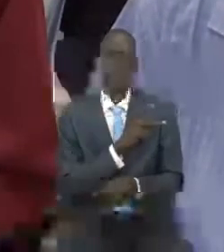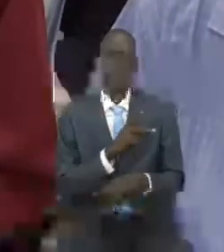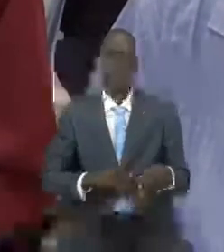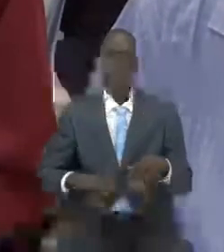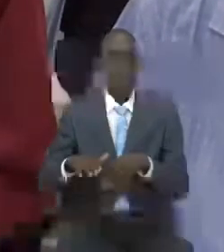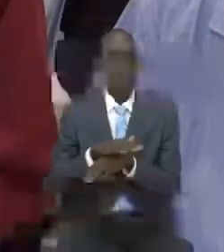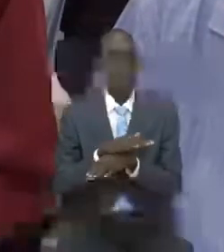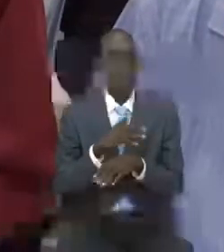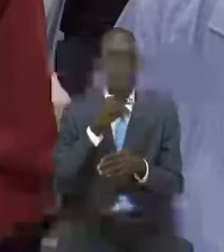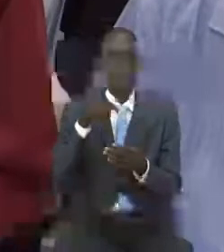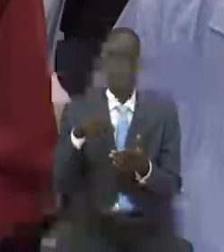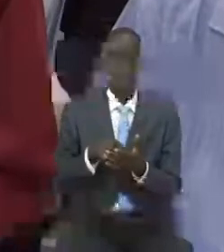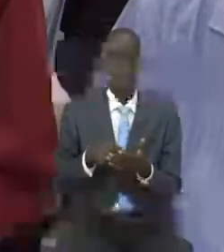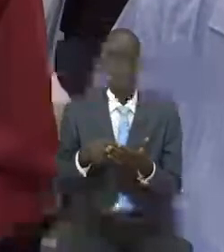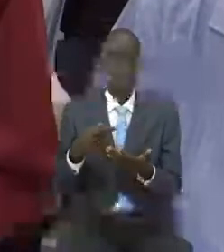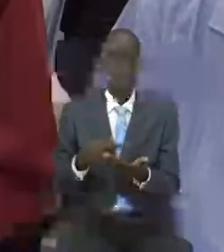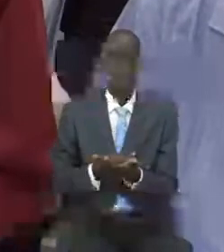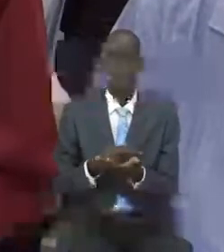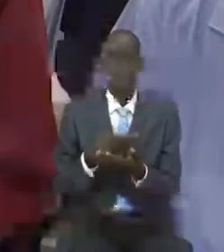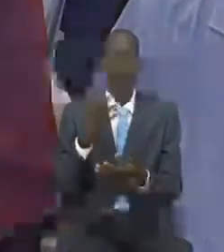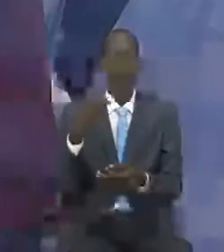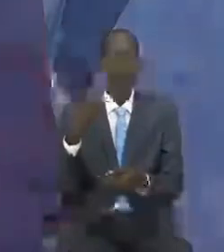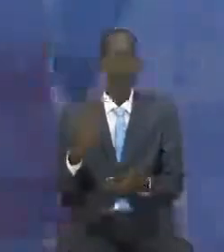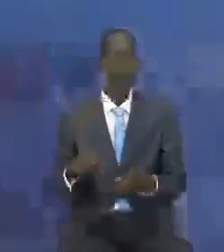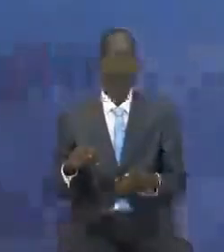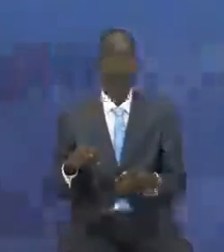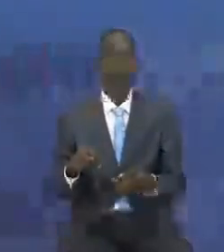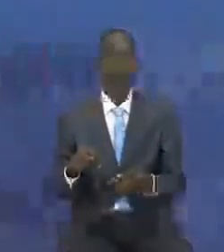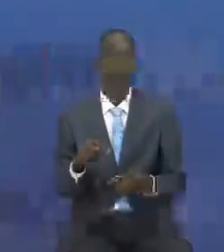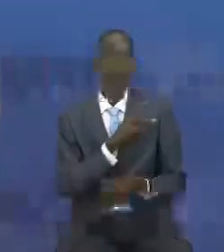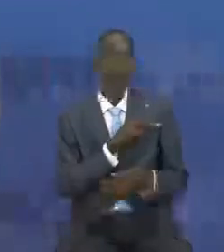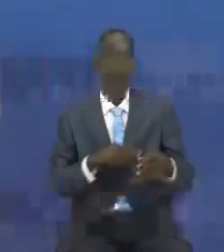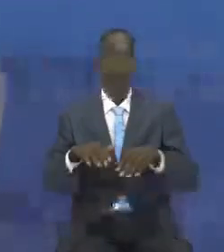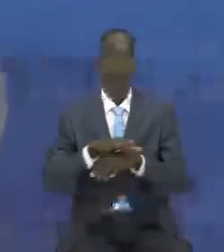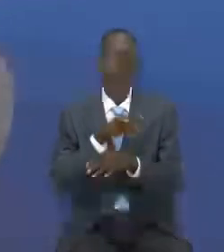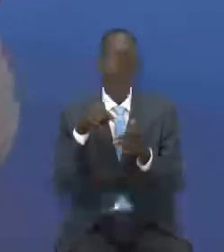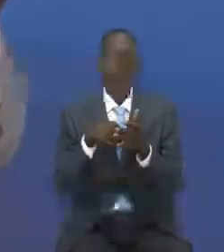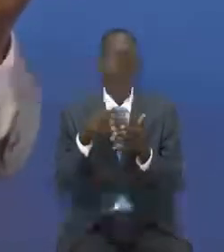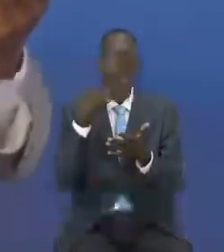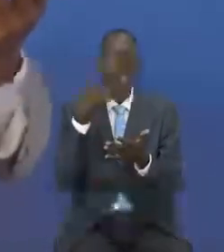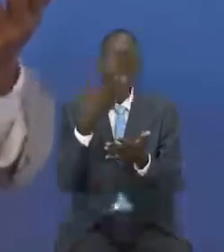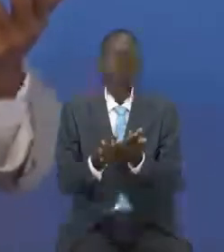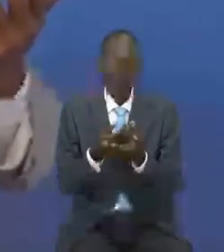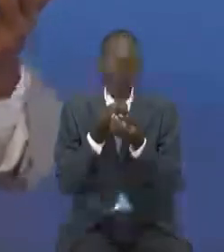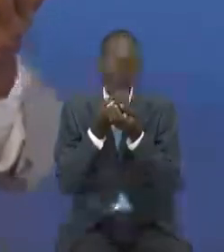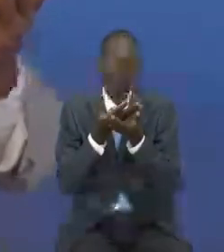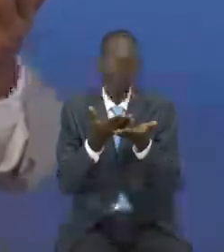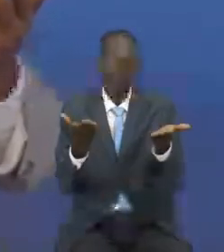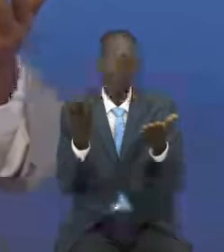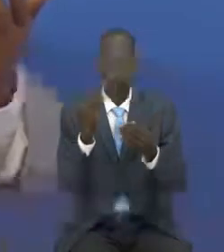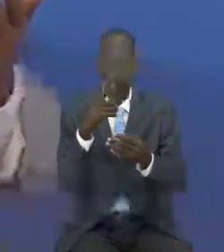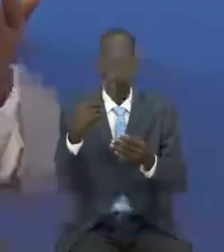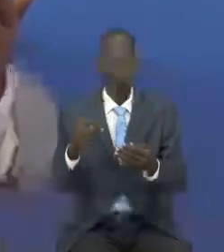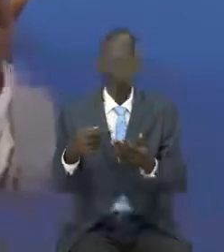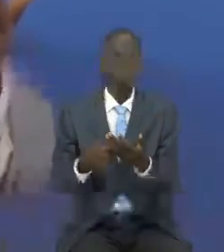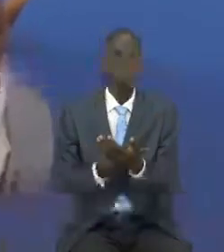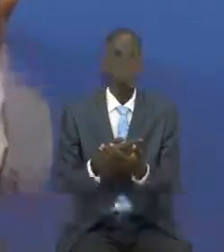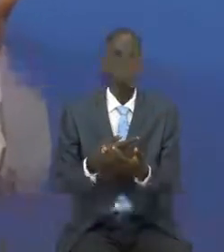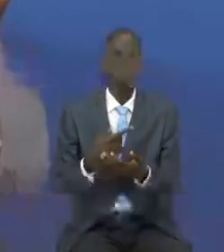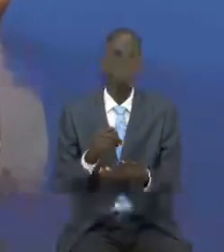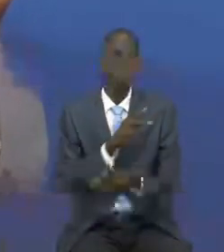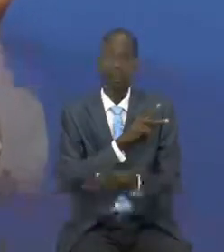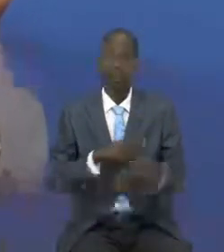This gospel of the kingdom. This good news of the kingdom. That Christ is Savior, the